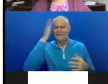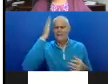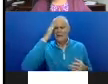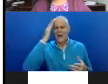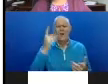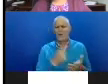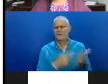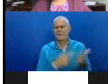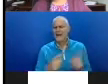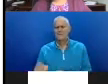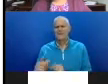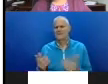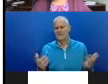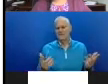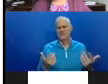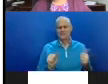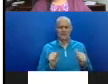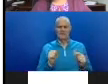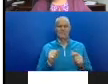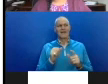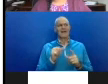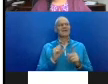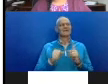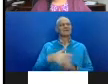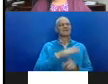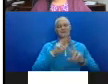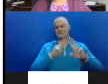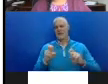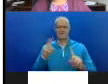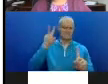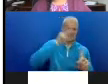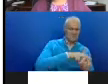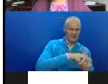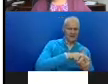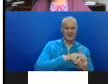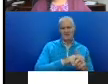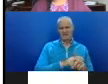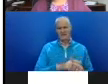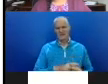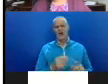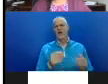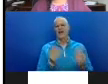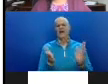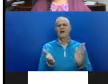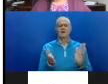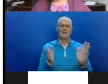written. Because I was trying to apply this sociological analysis to an individual, and I was just like oversimplifying his life, oversimplifying her